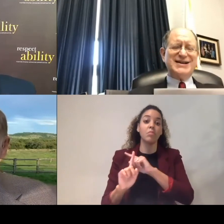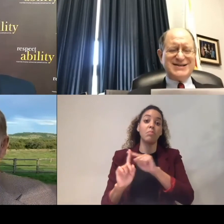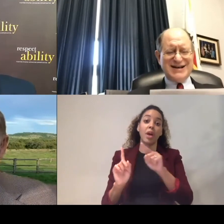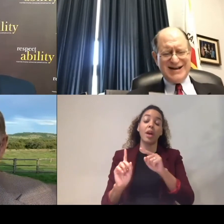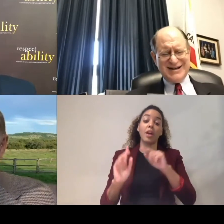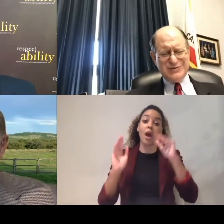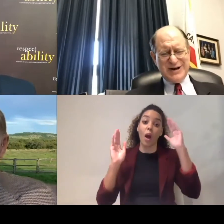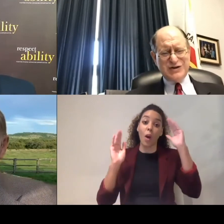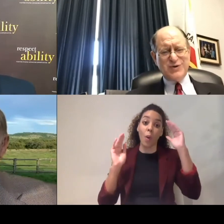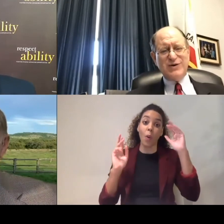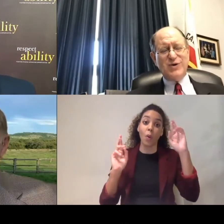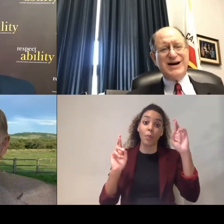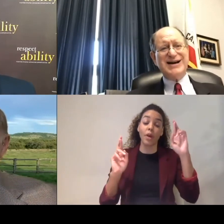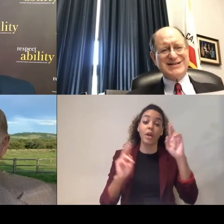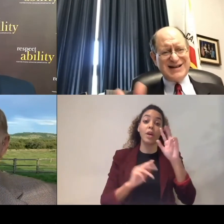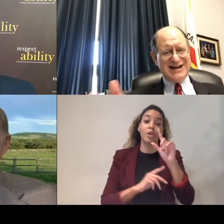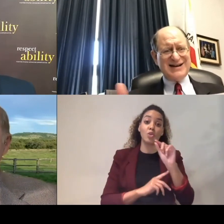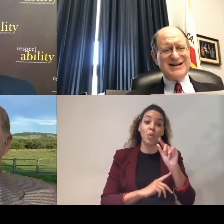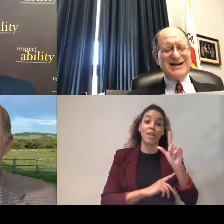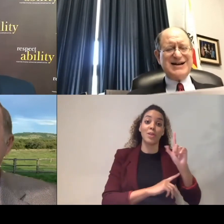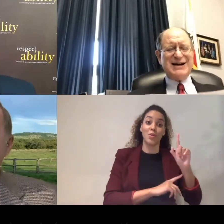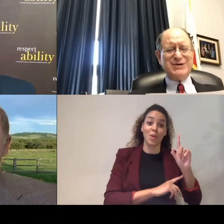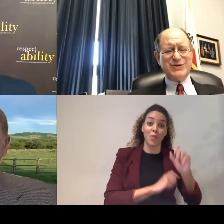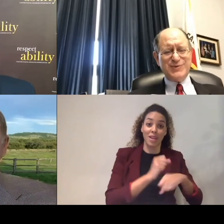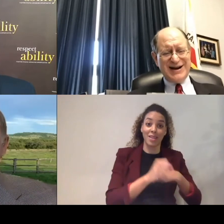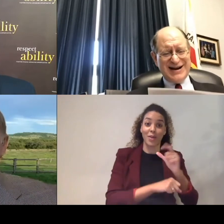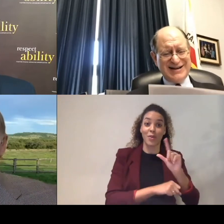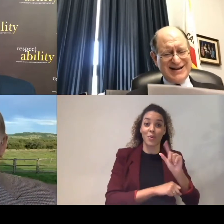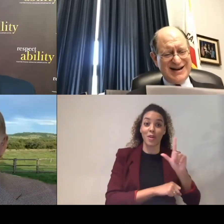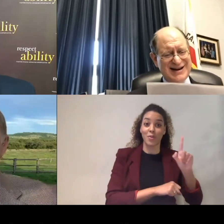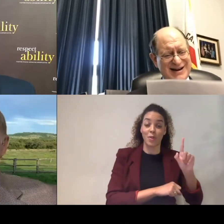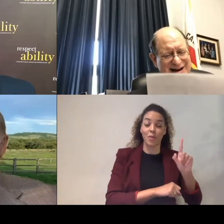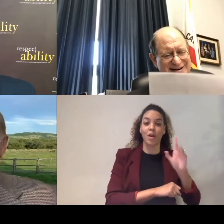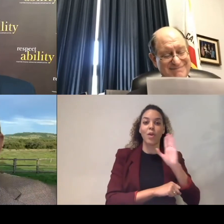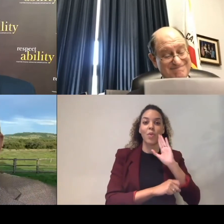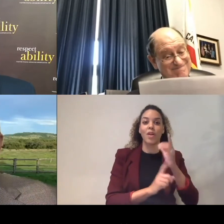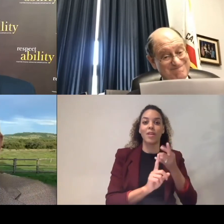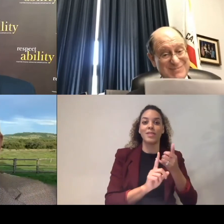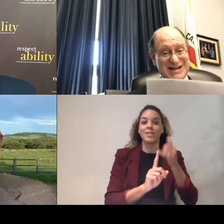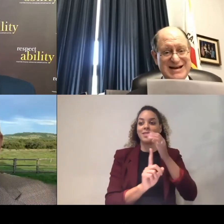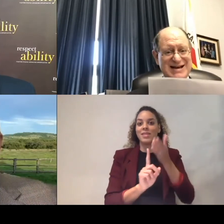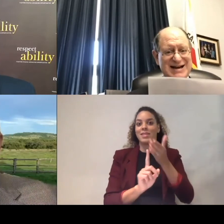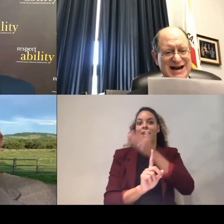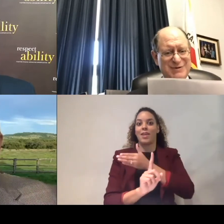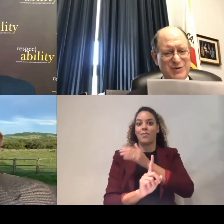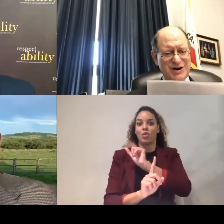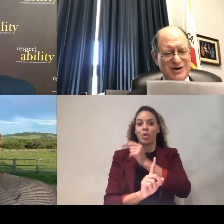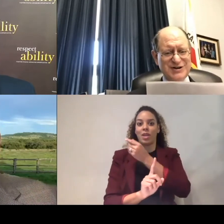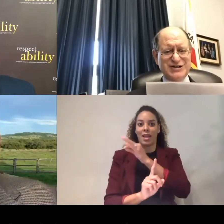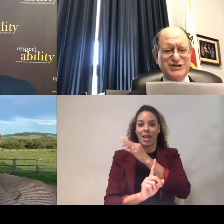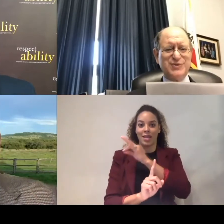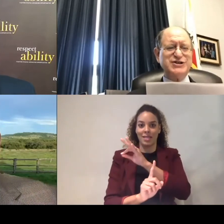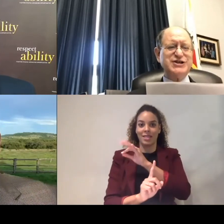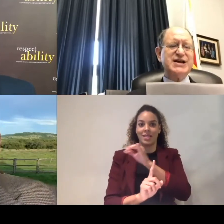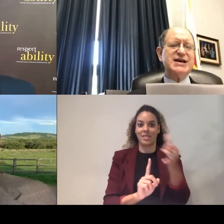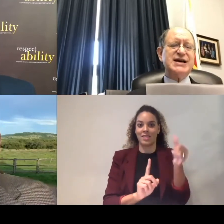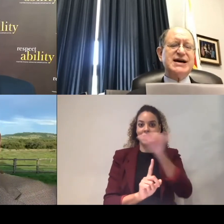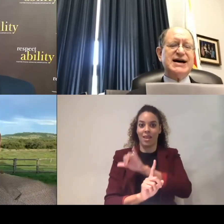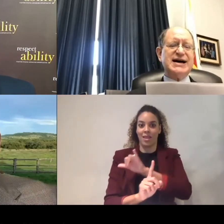that 2021 has a lot in common with 2019 and not in common with our current